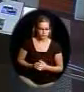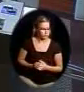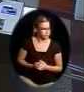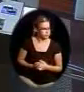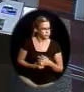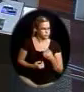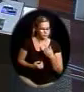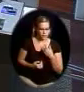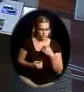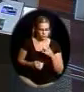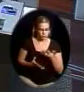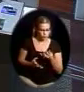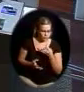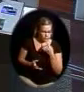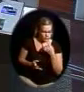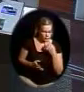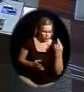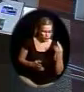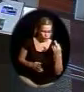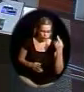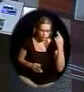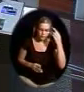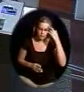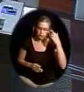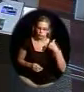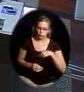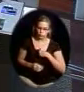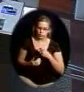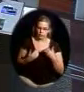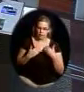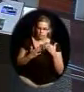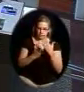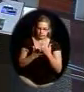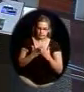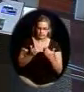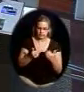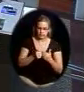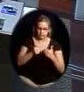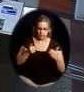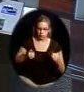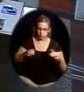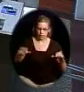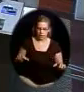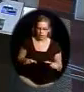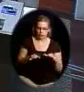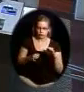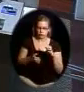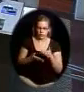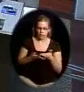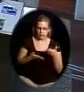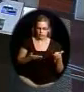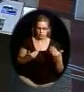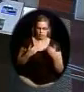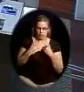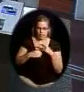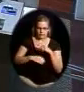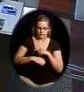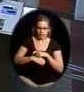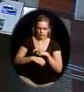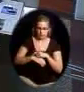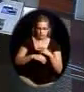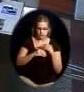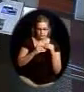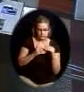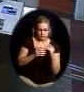just wanted to mention the reason we have this listed as a separate action item is that this had some time sensitivity to it. We